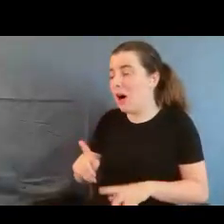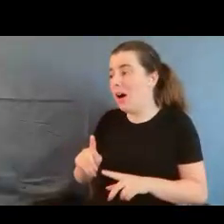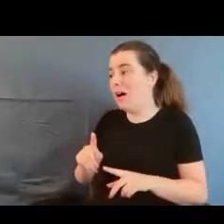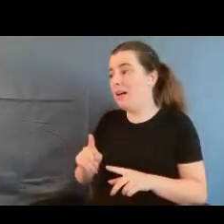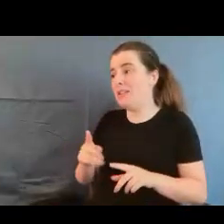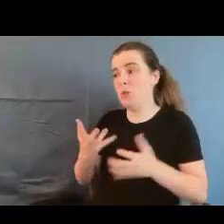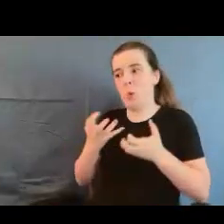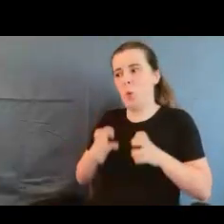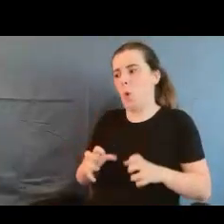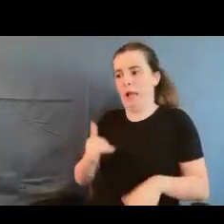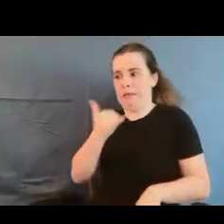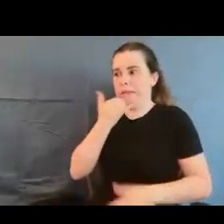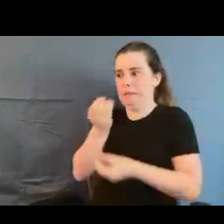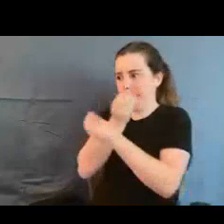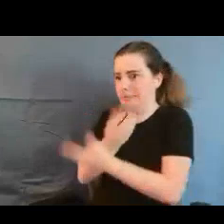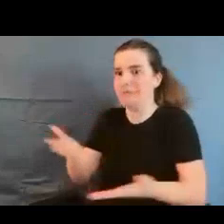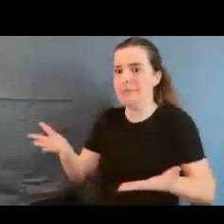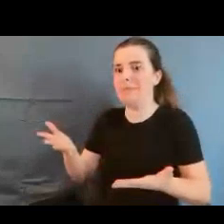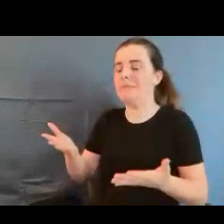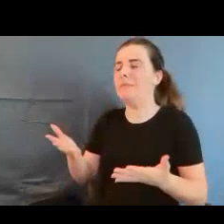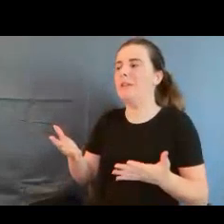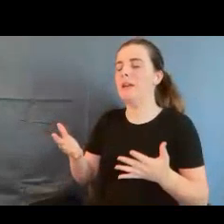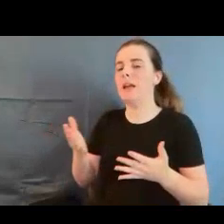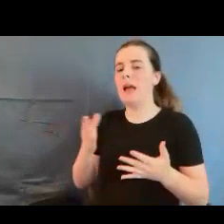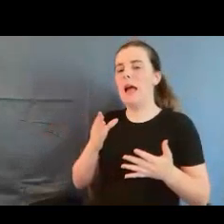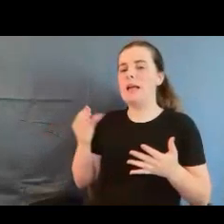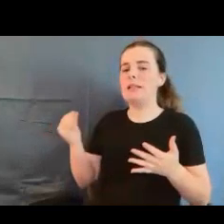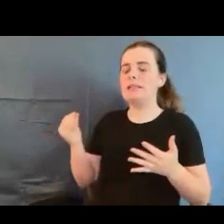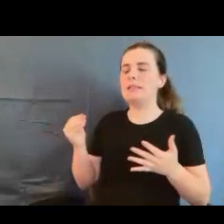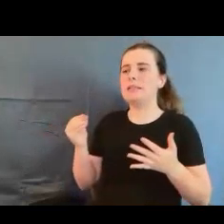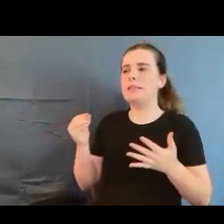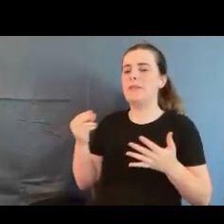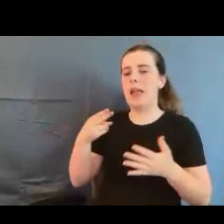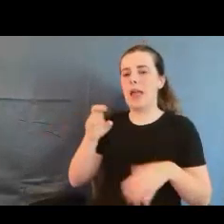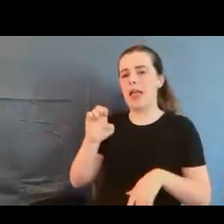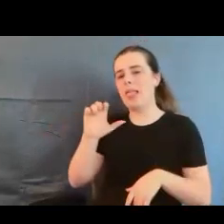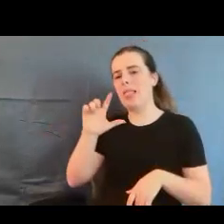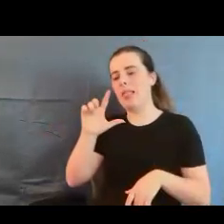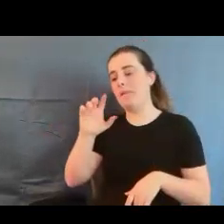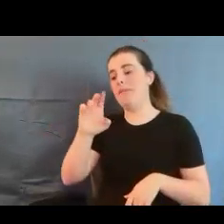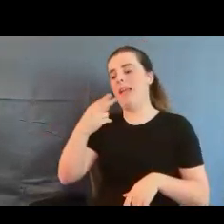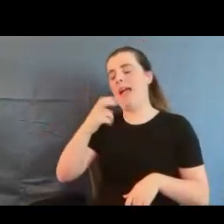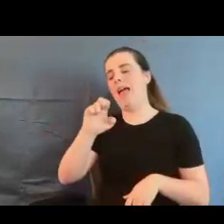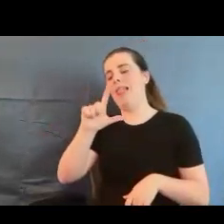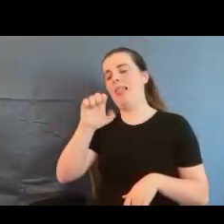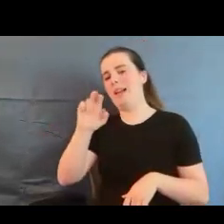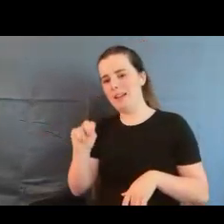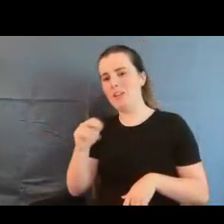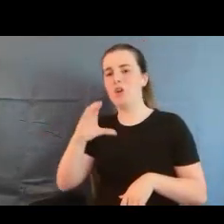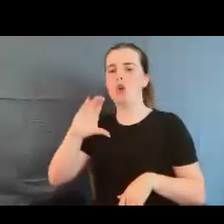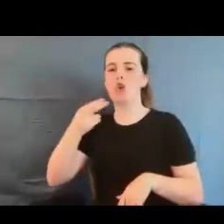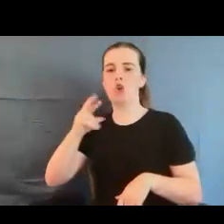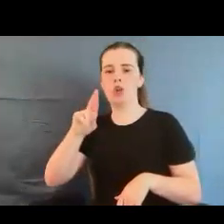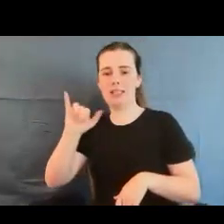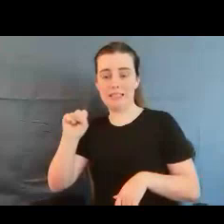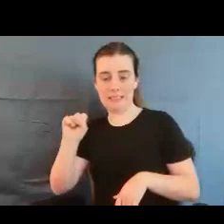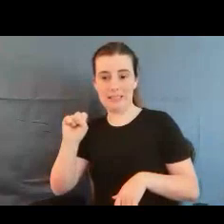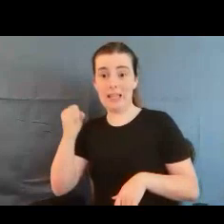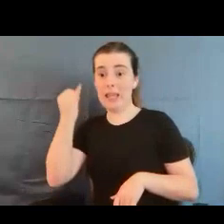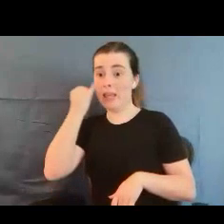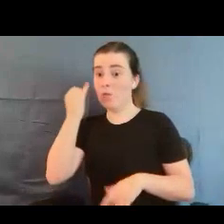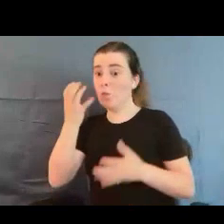give you false information. And Helen and Chris, who are wondering about that, if you could just email that